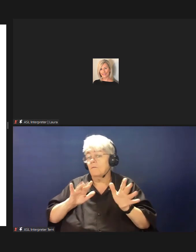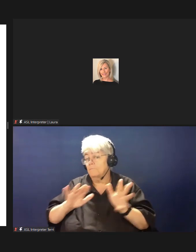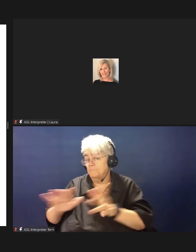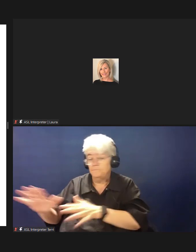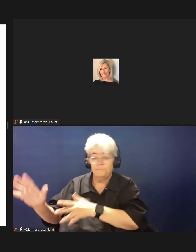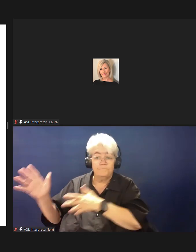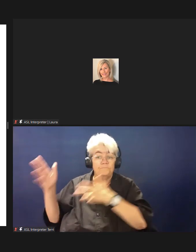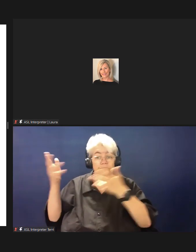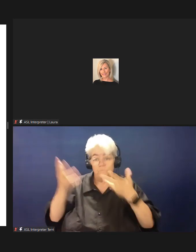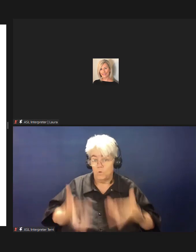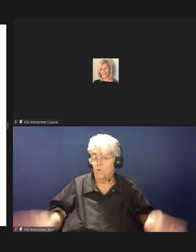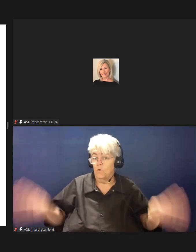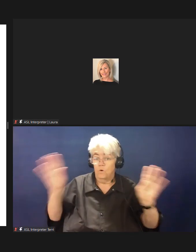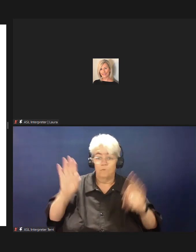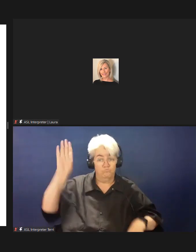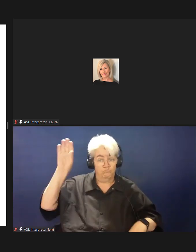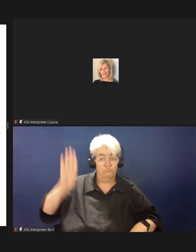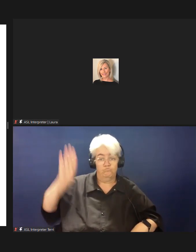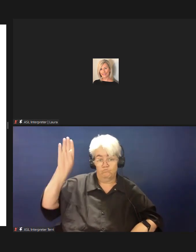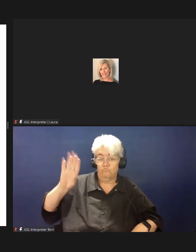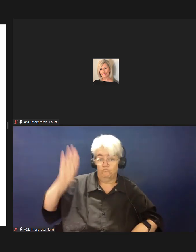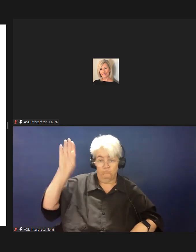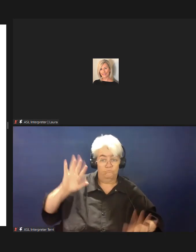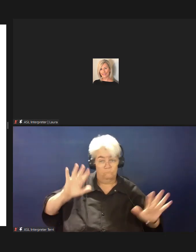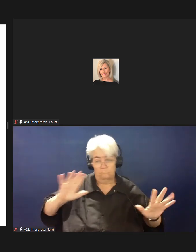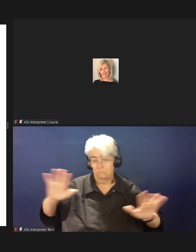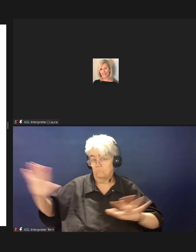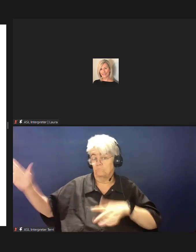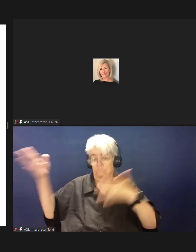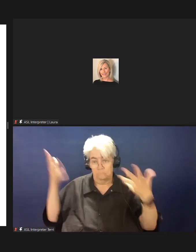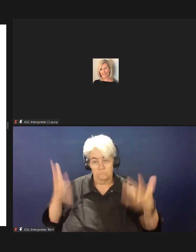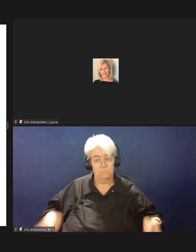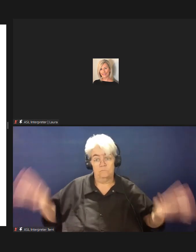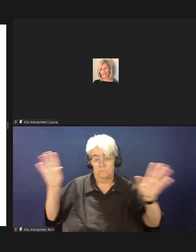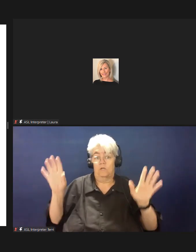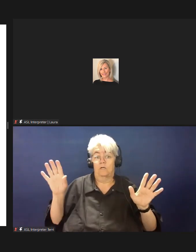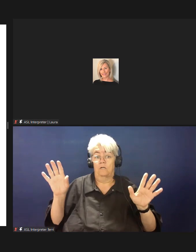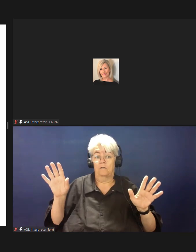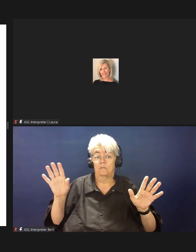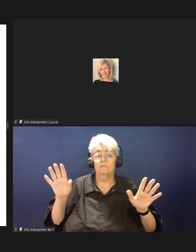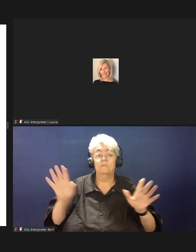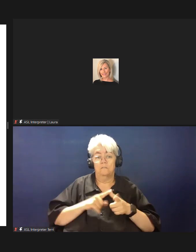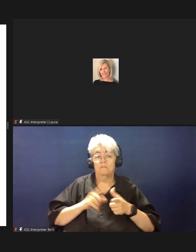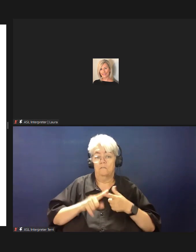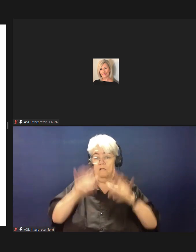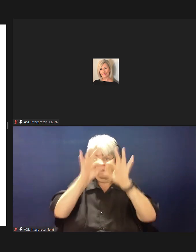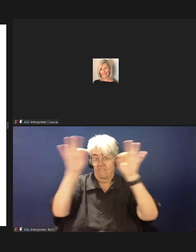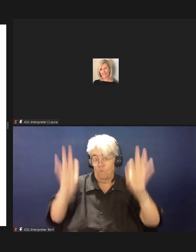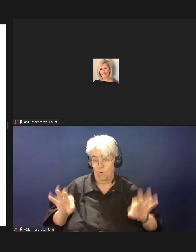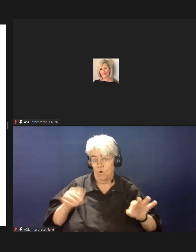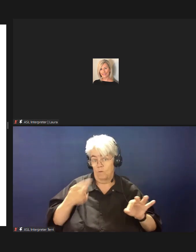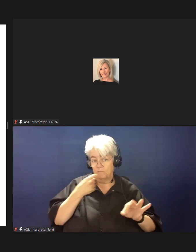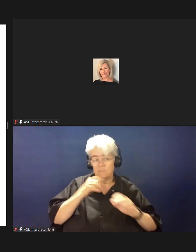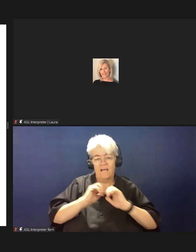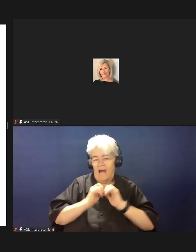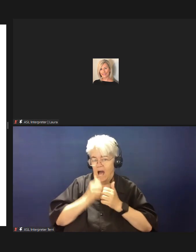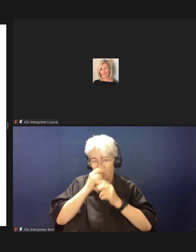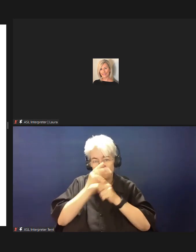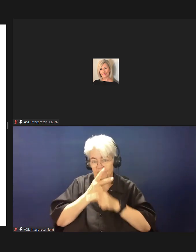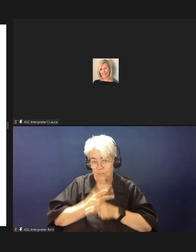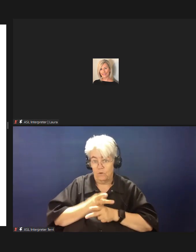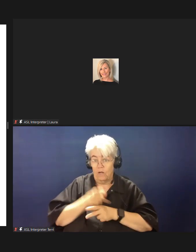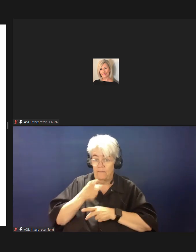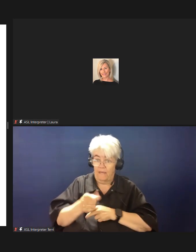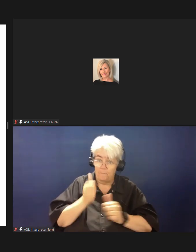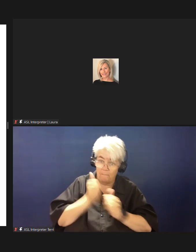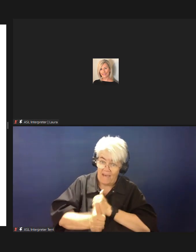presentations across all 3 frequency levels, the form reminds you how to determine if the child